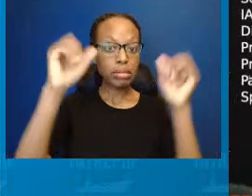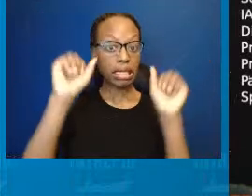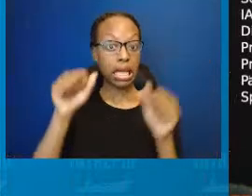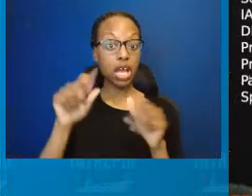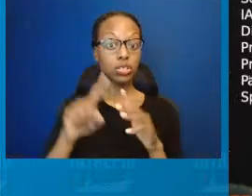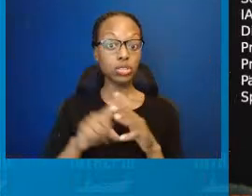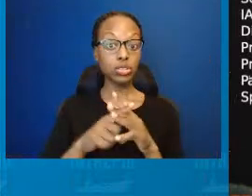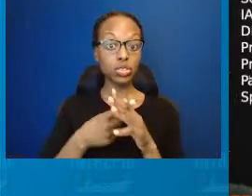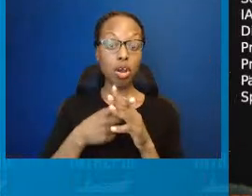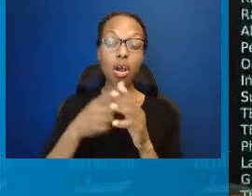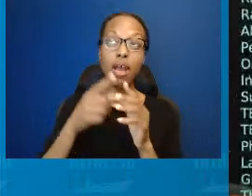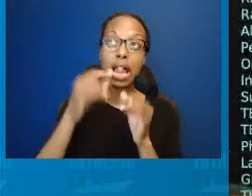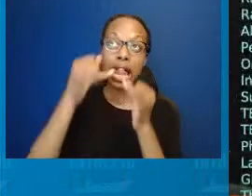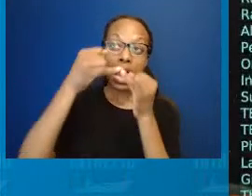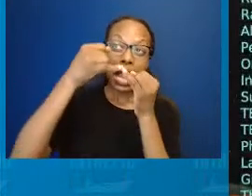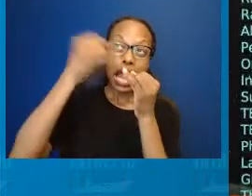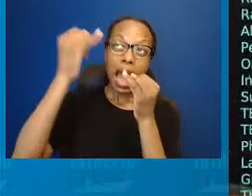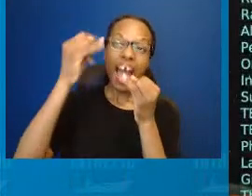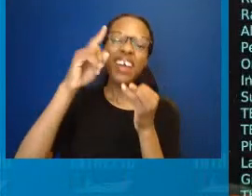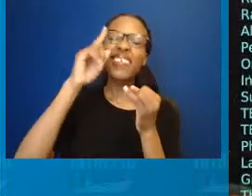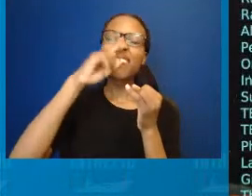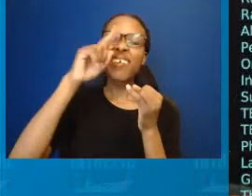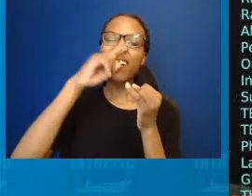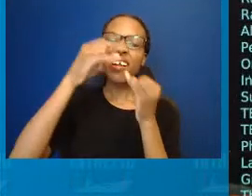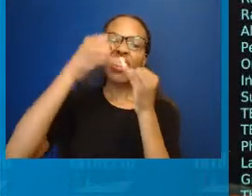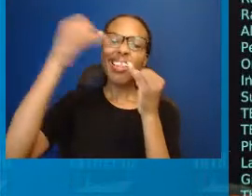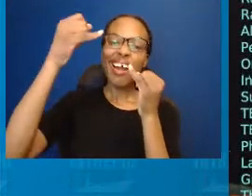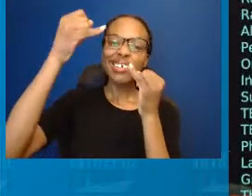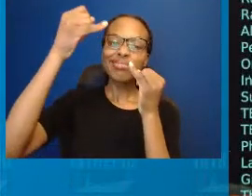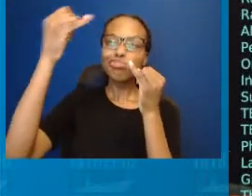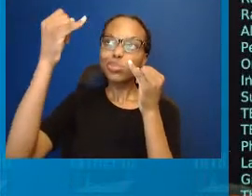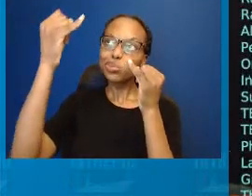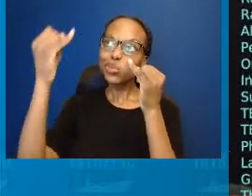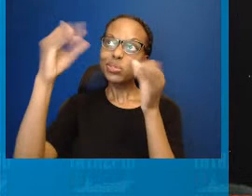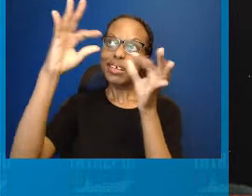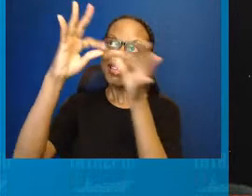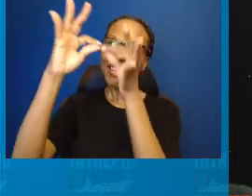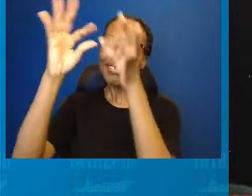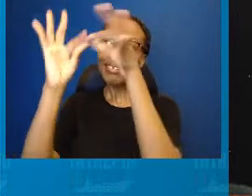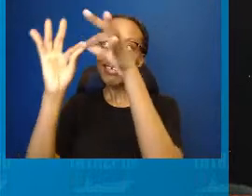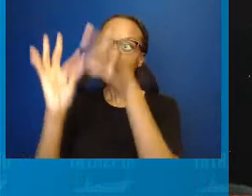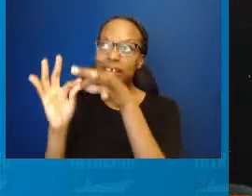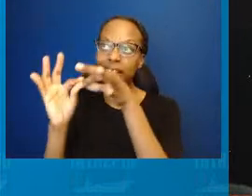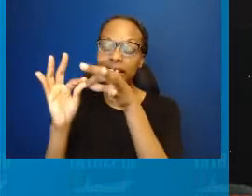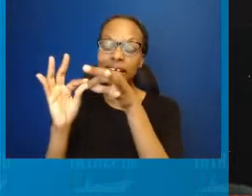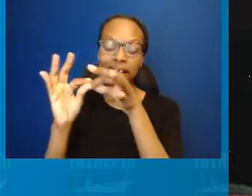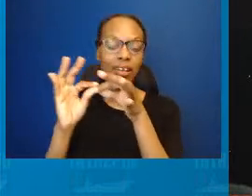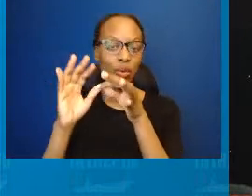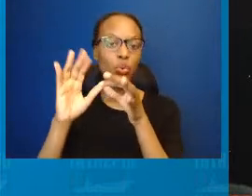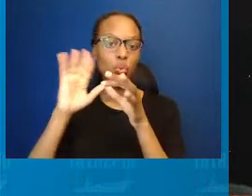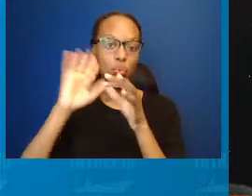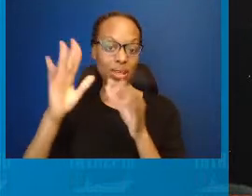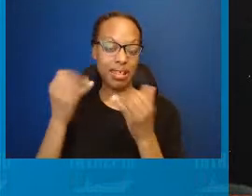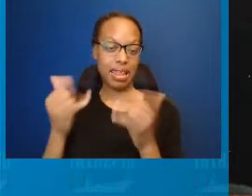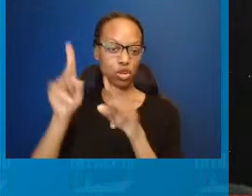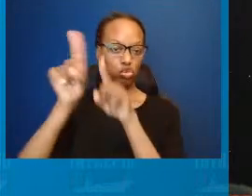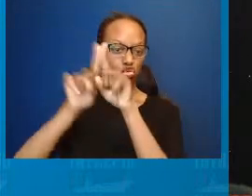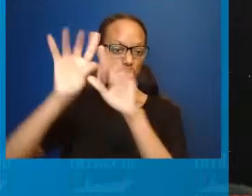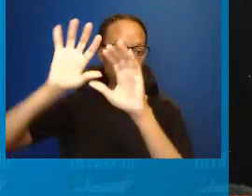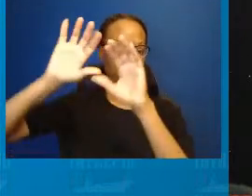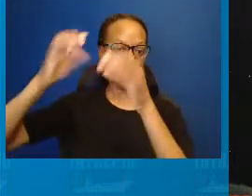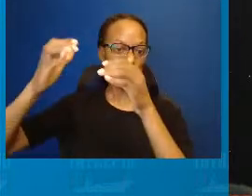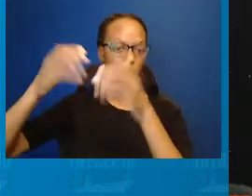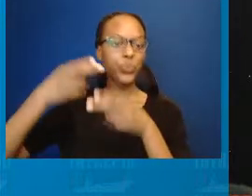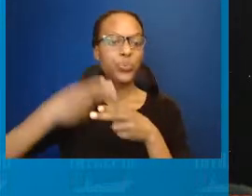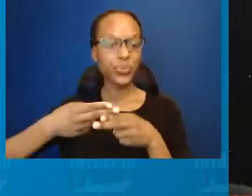making our own constellations, right? And constellations are groupings of stars. So that's actually what we're going to do now. And all we have to